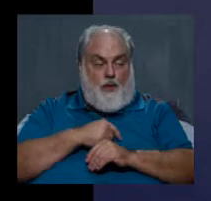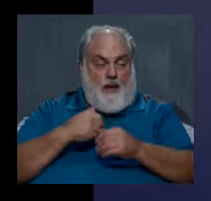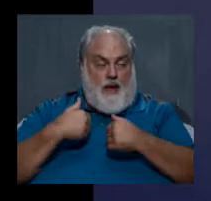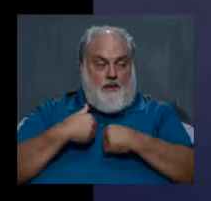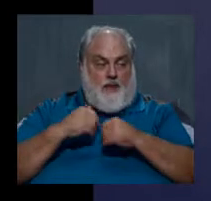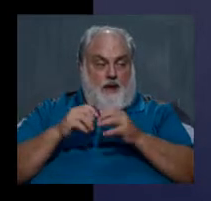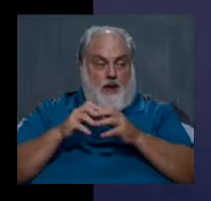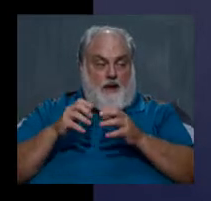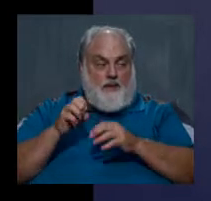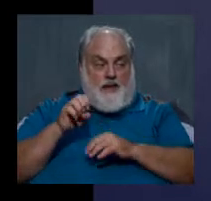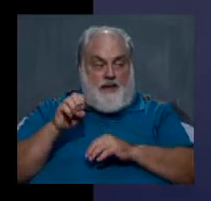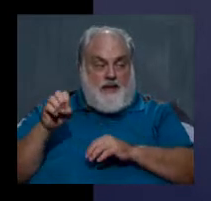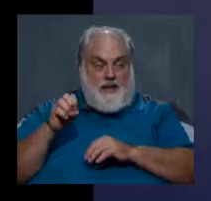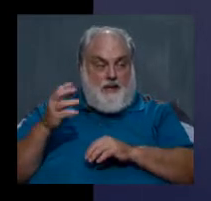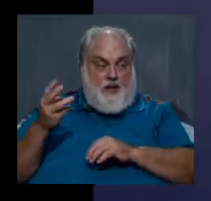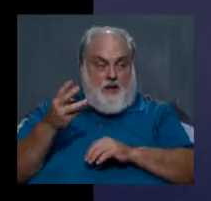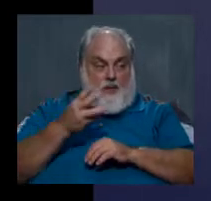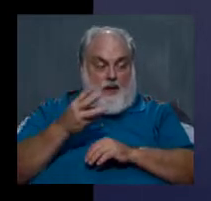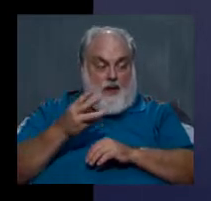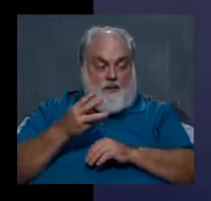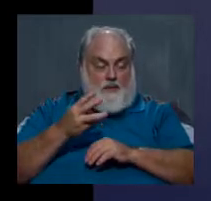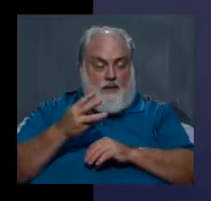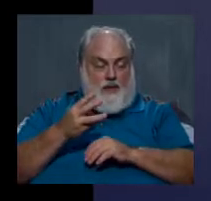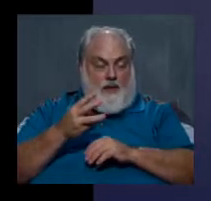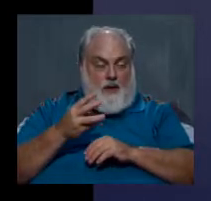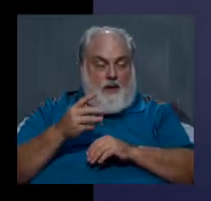east-west through movements. And